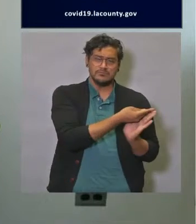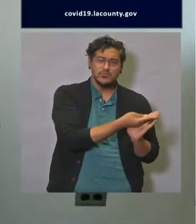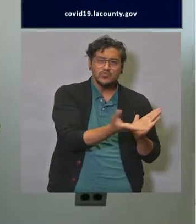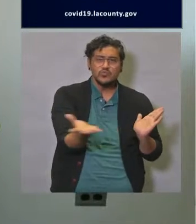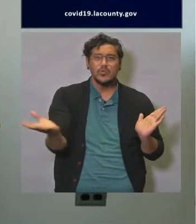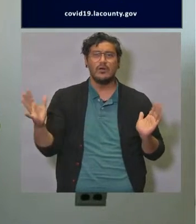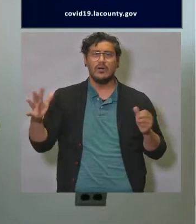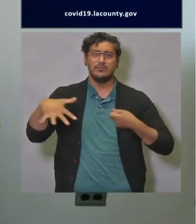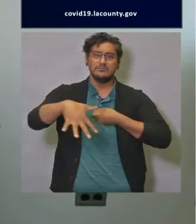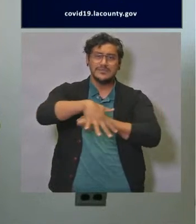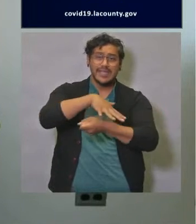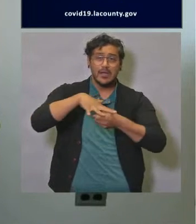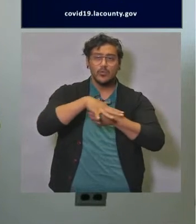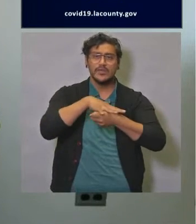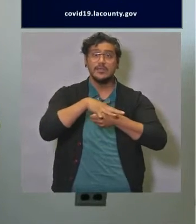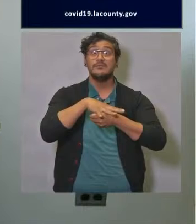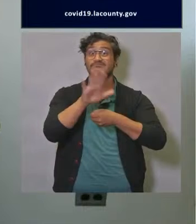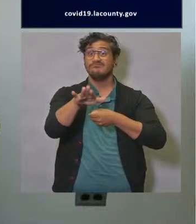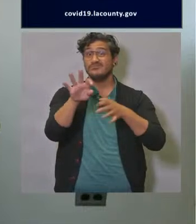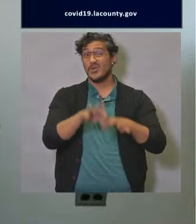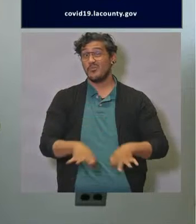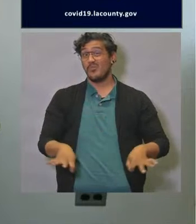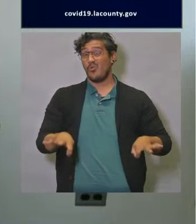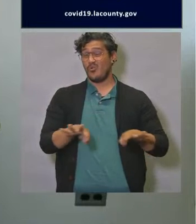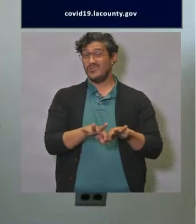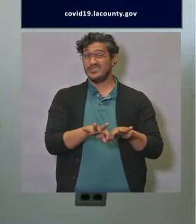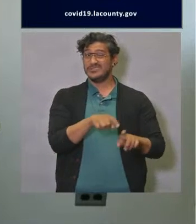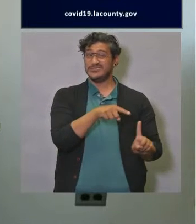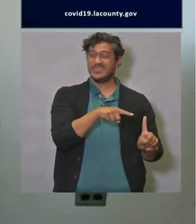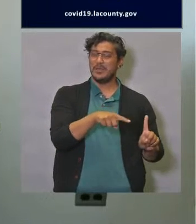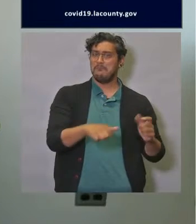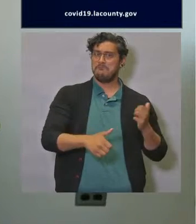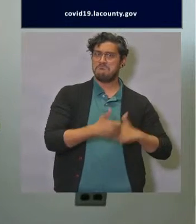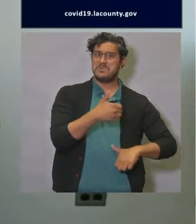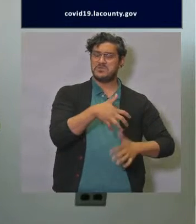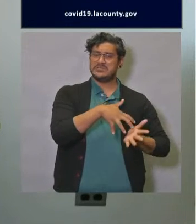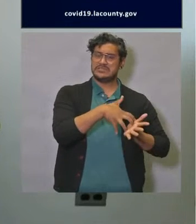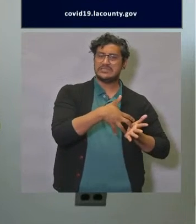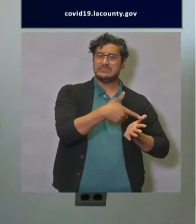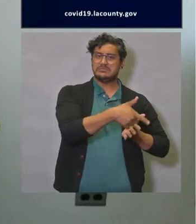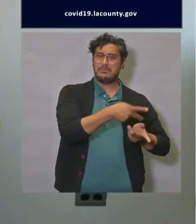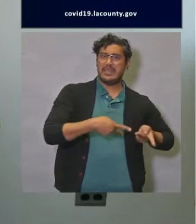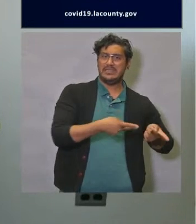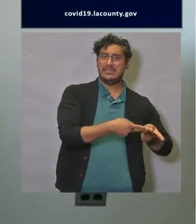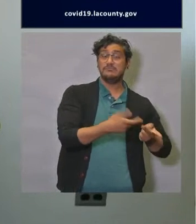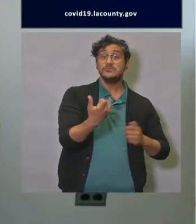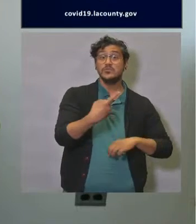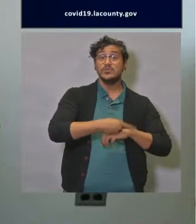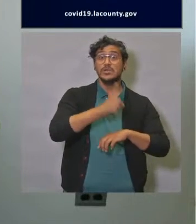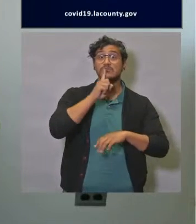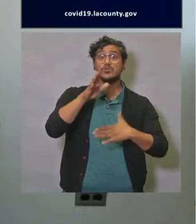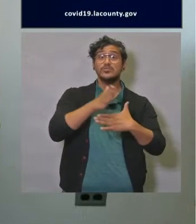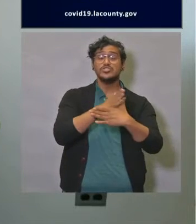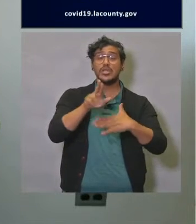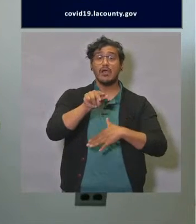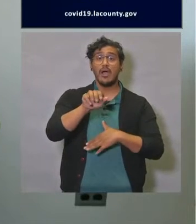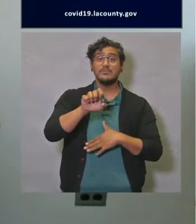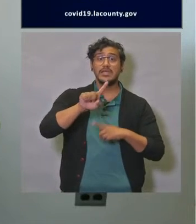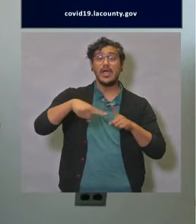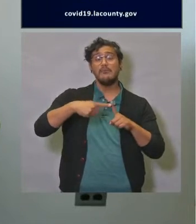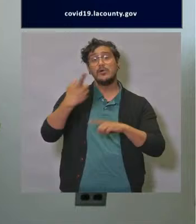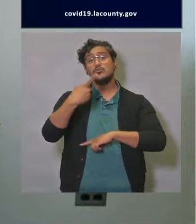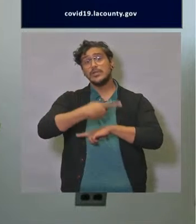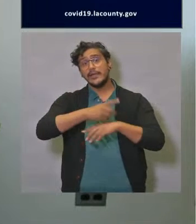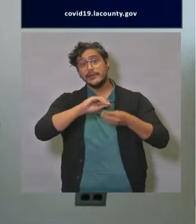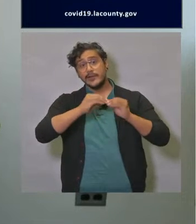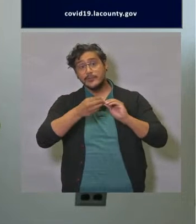county, and most importantly, in our hardest hit communities. Today, I'll be sharing updates on COVID-19 cases,